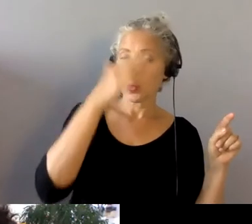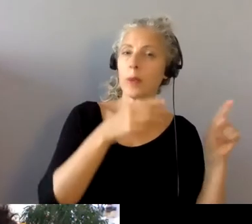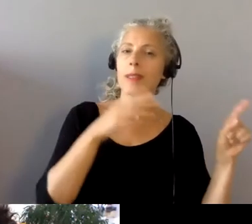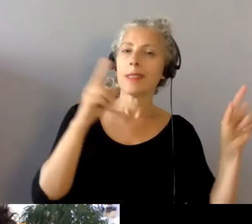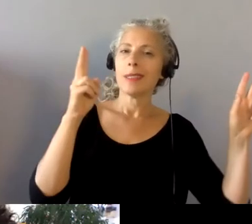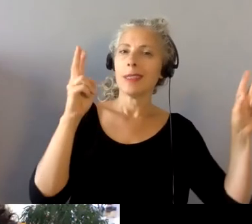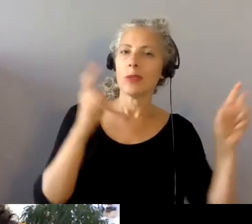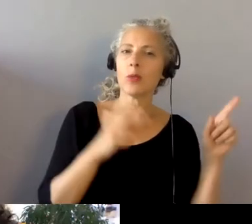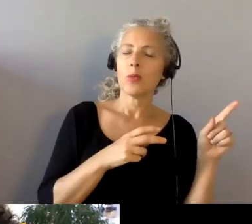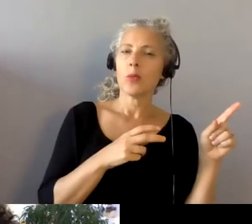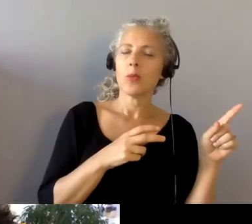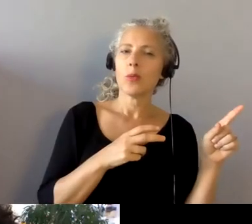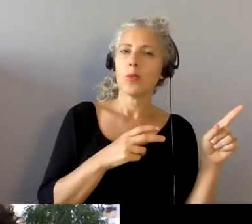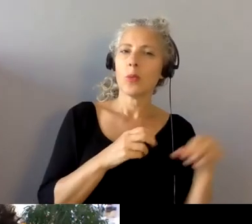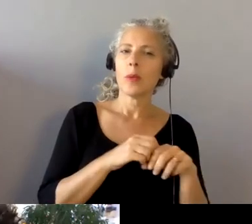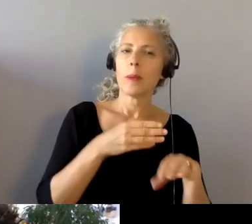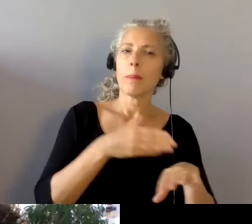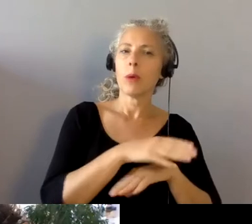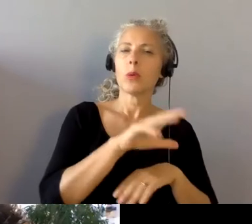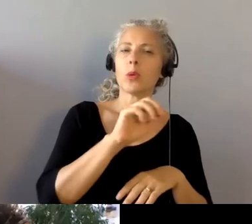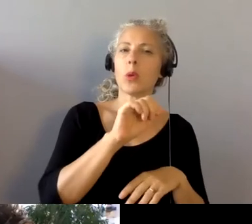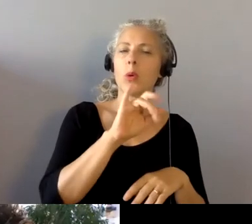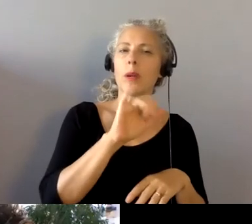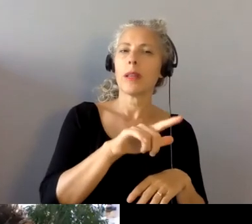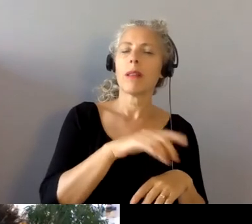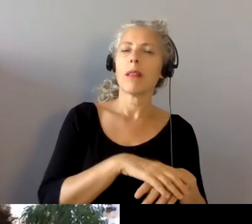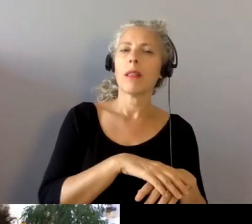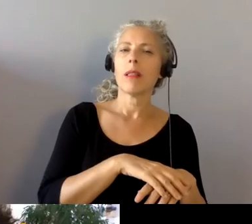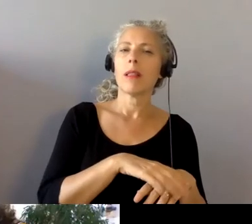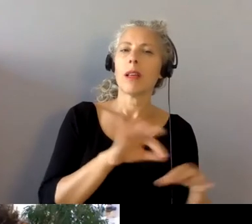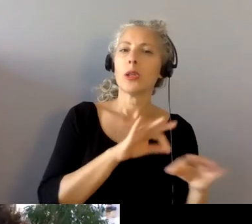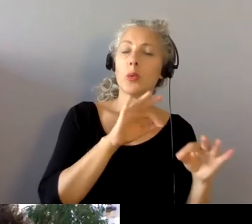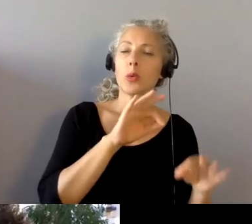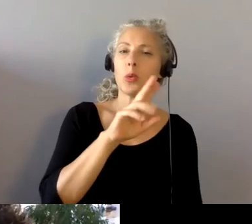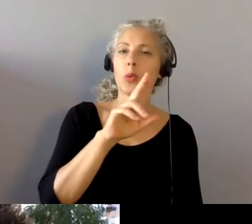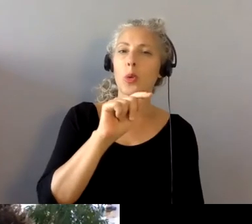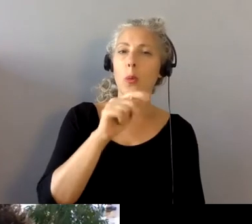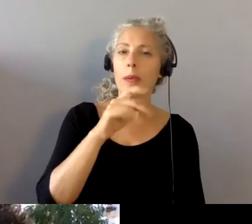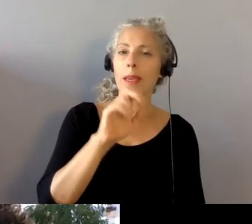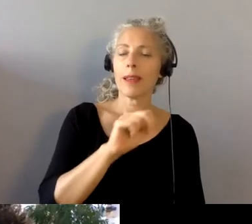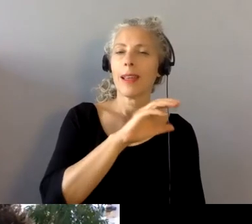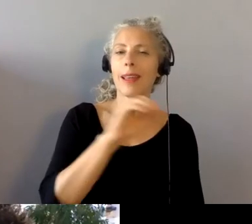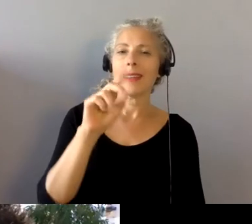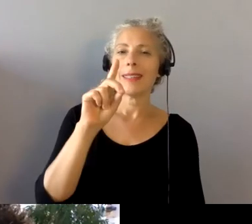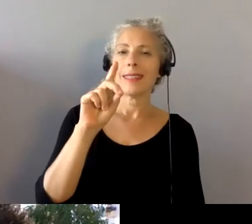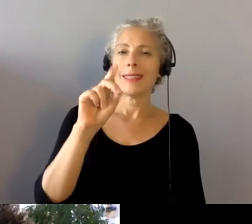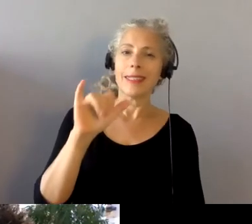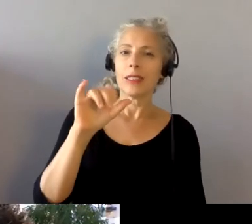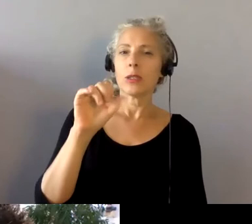the post-colonial utopian and dystopian moment of Africa kind of coming out